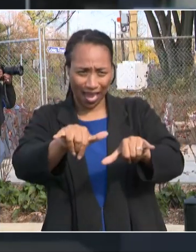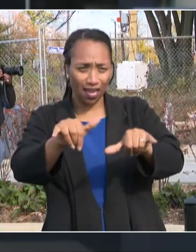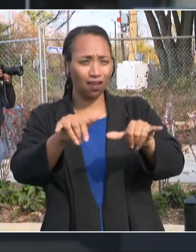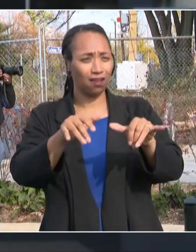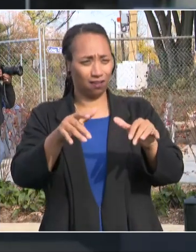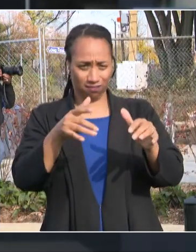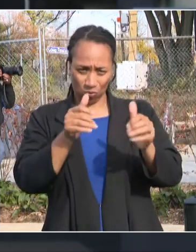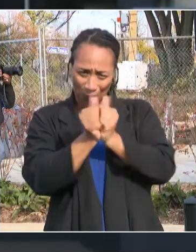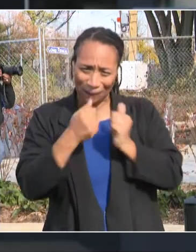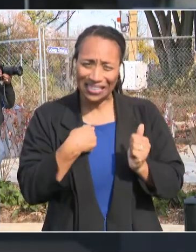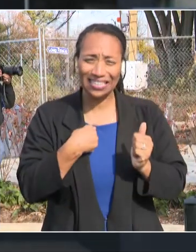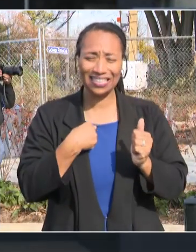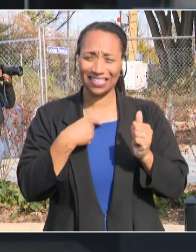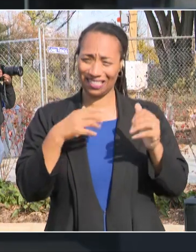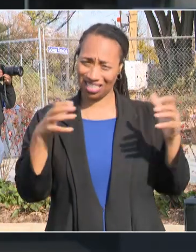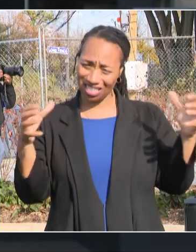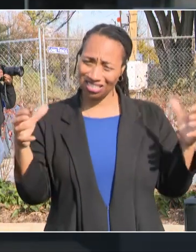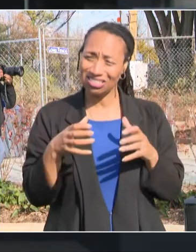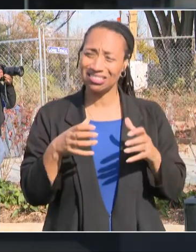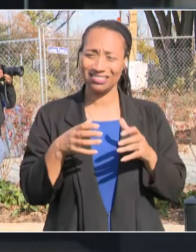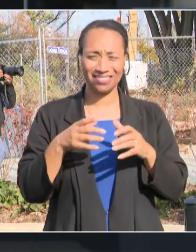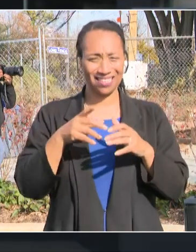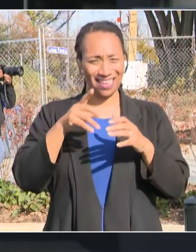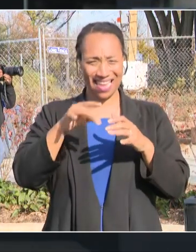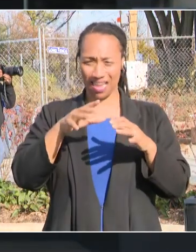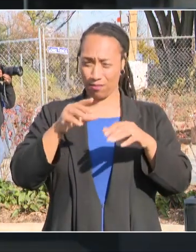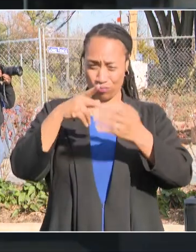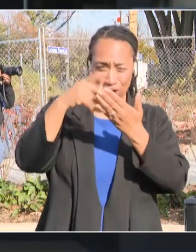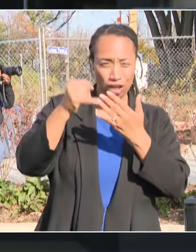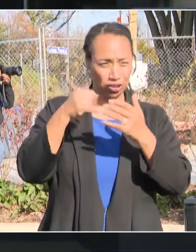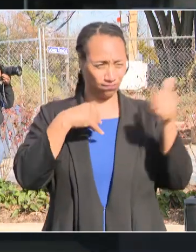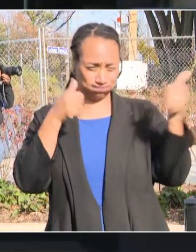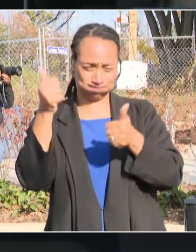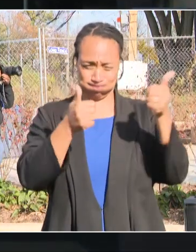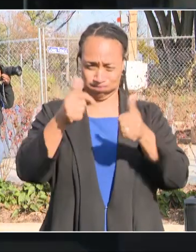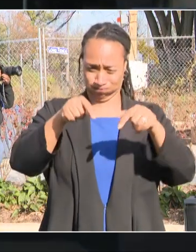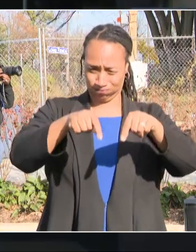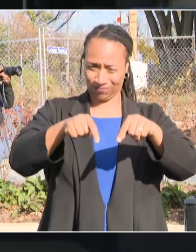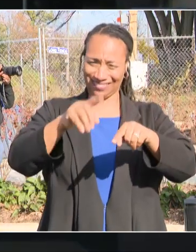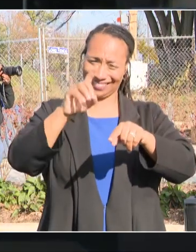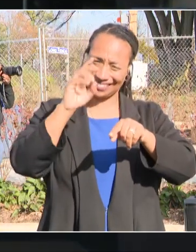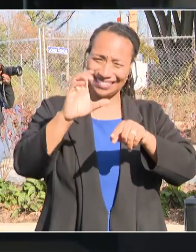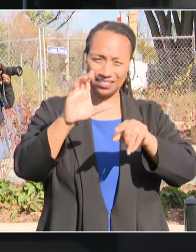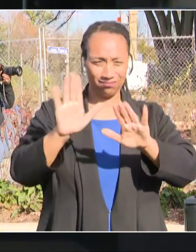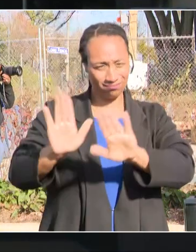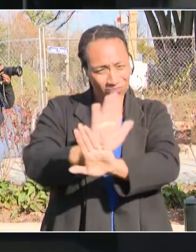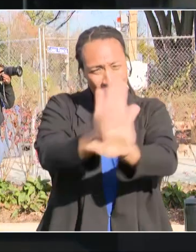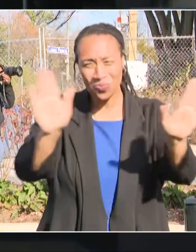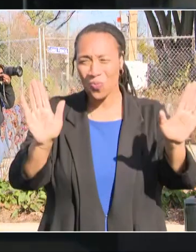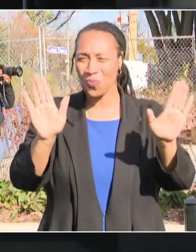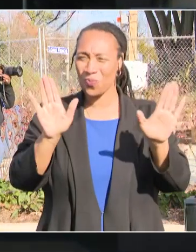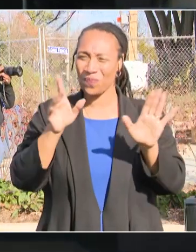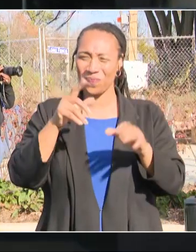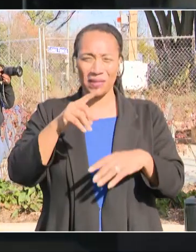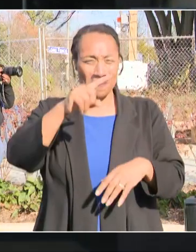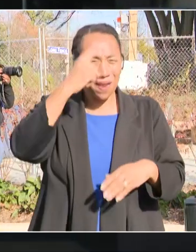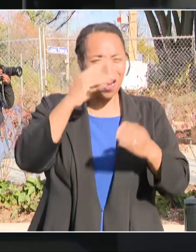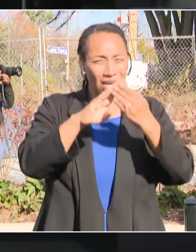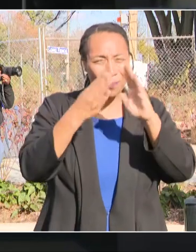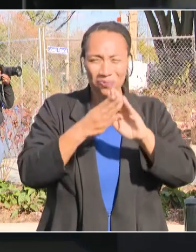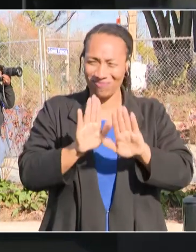project rooted in equity, Blackness, and community is real. We will preserve the legacy